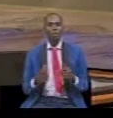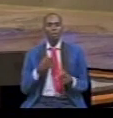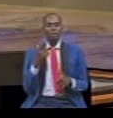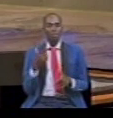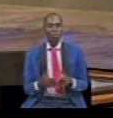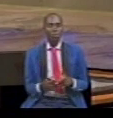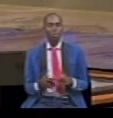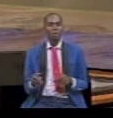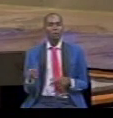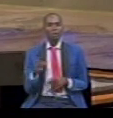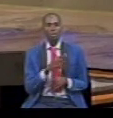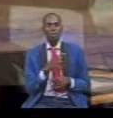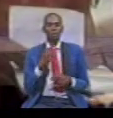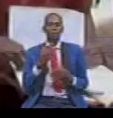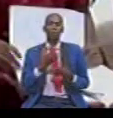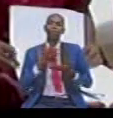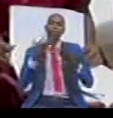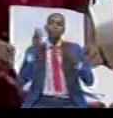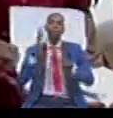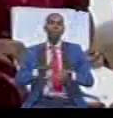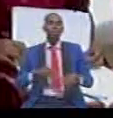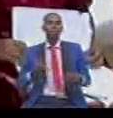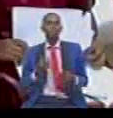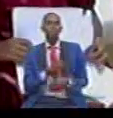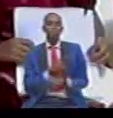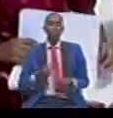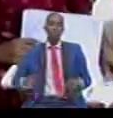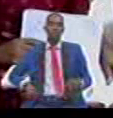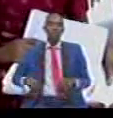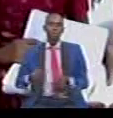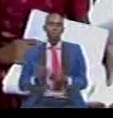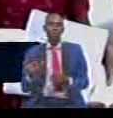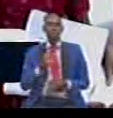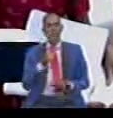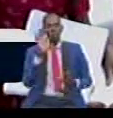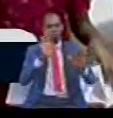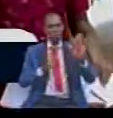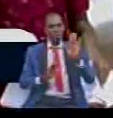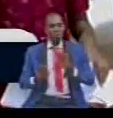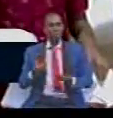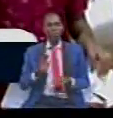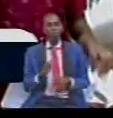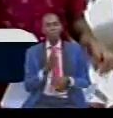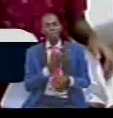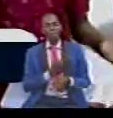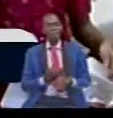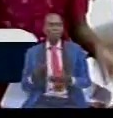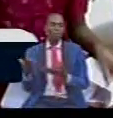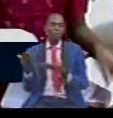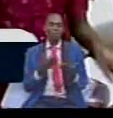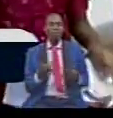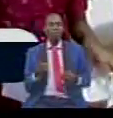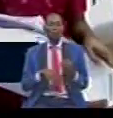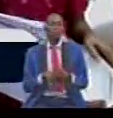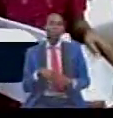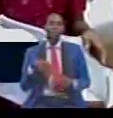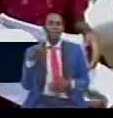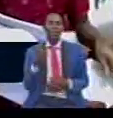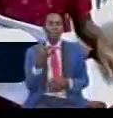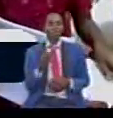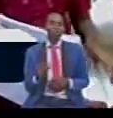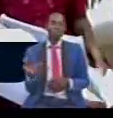cry unto the Lord in their trouble, and he bringeth them out of